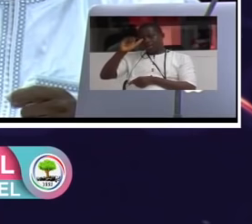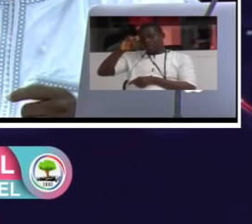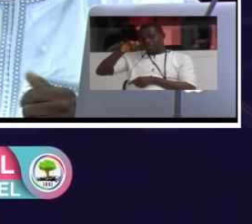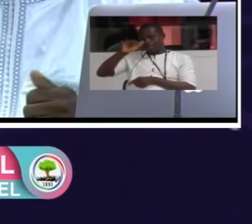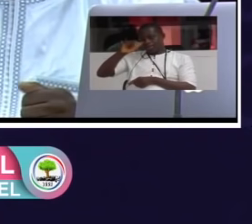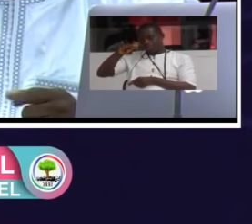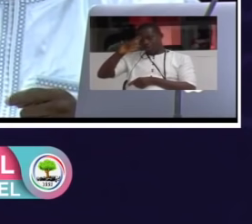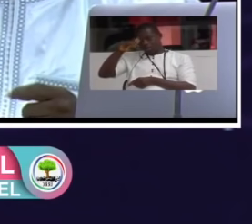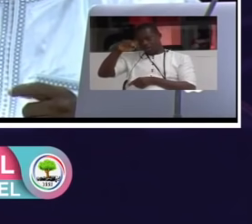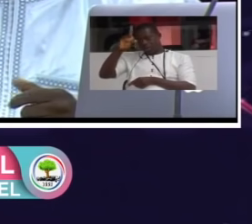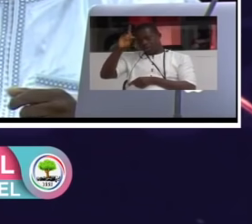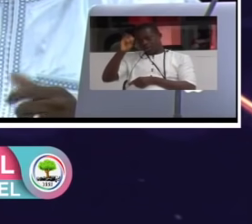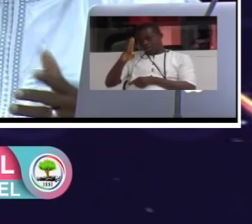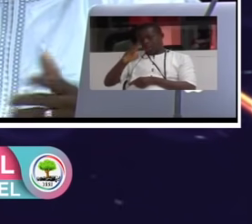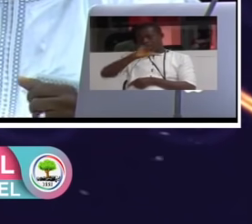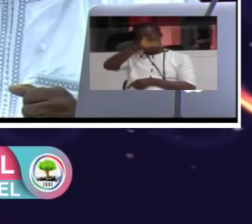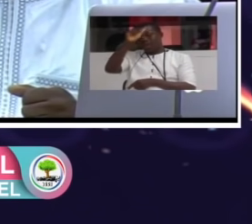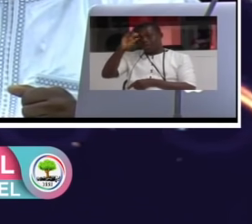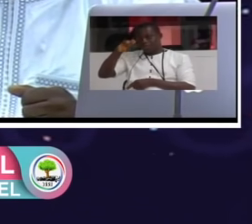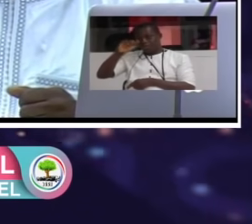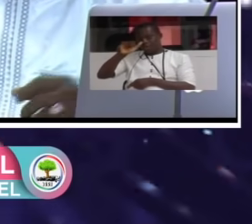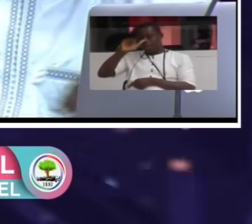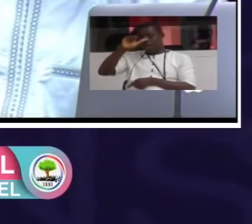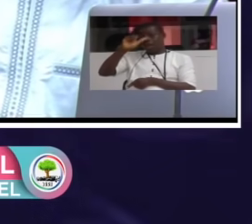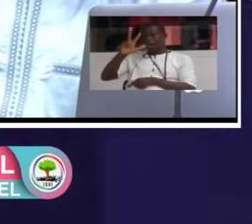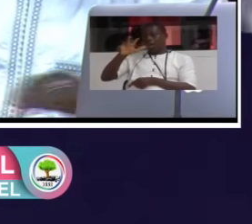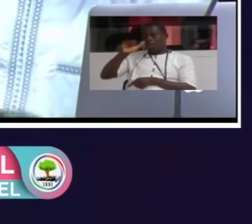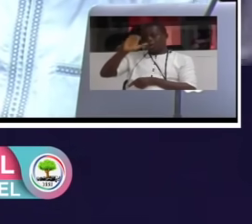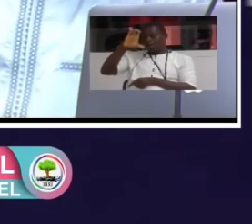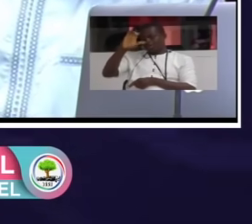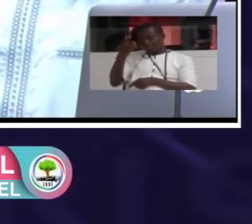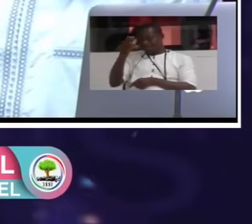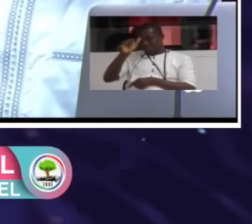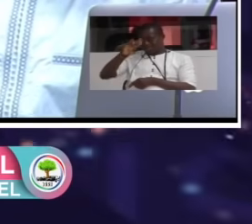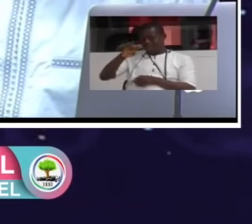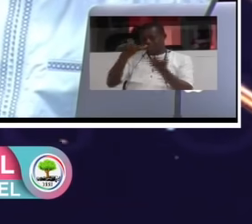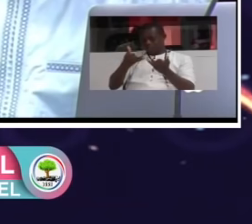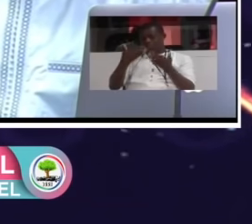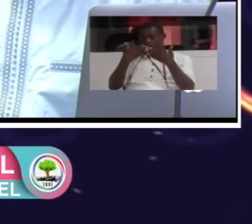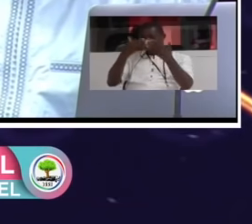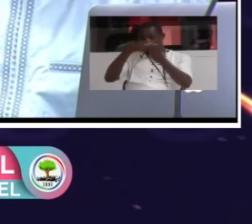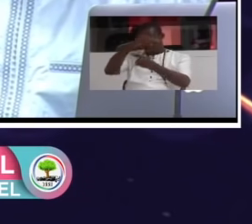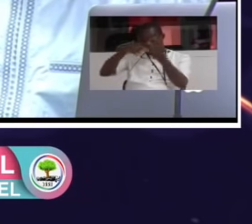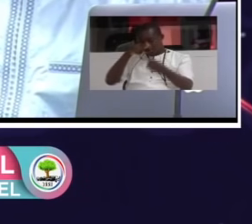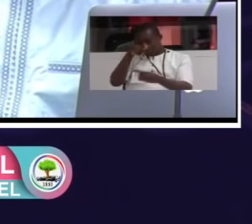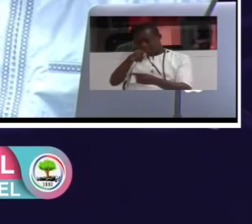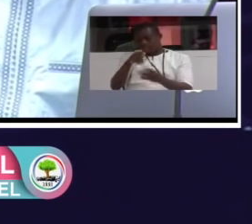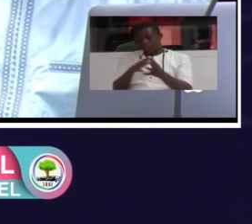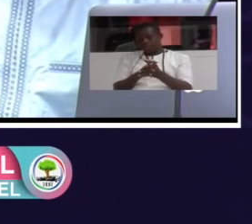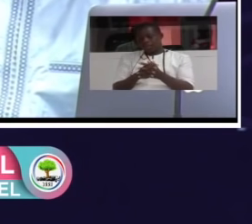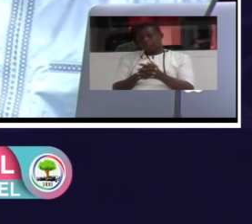ak Mahawa Cham. Wow. Yes. Tell us about that. Wax ñu lolu naka la démé? Malik